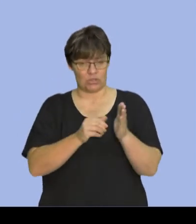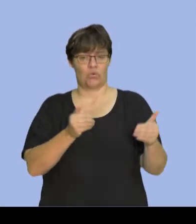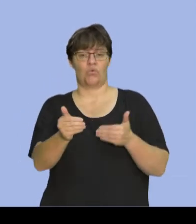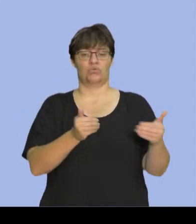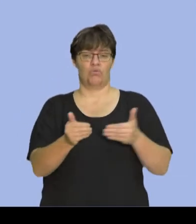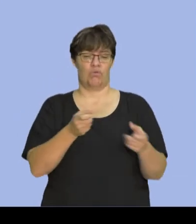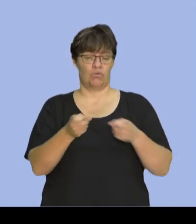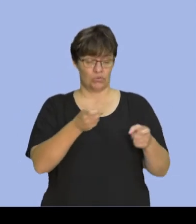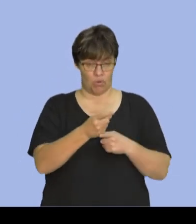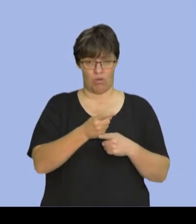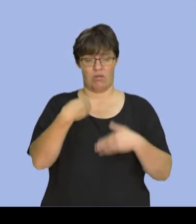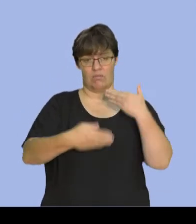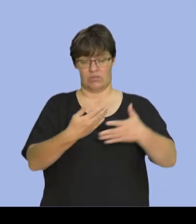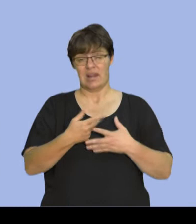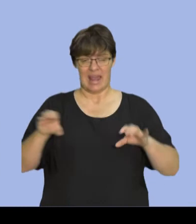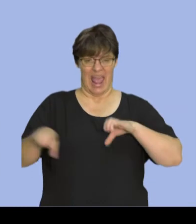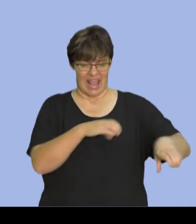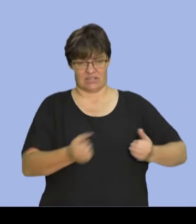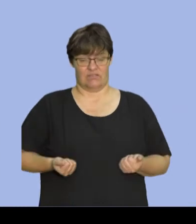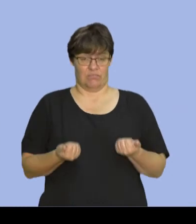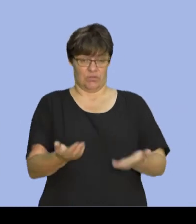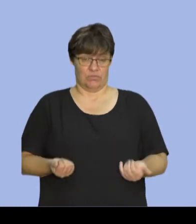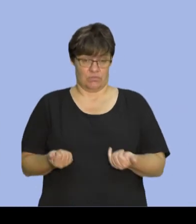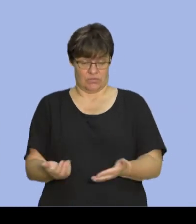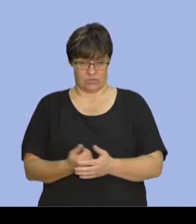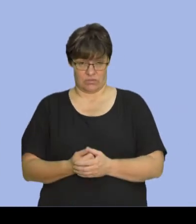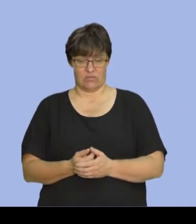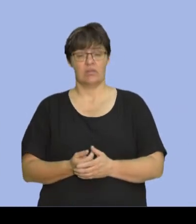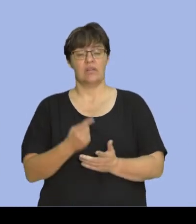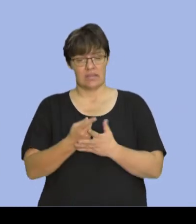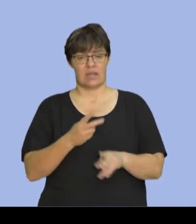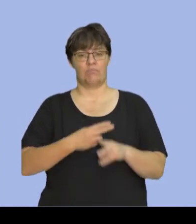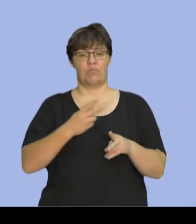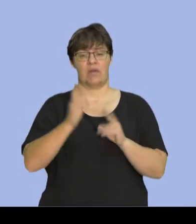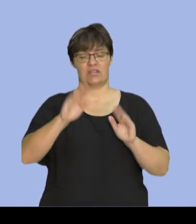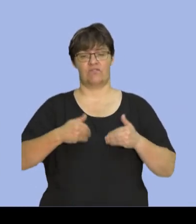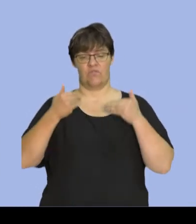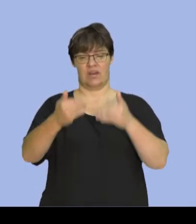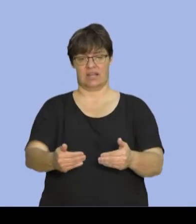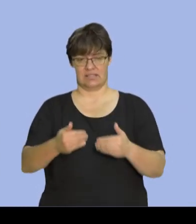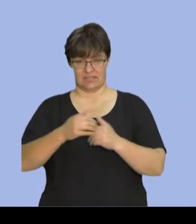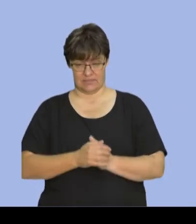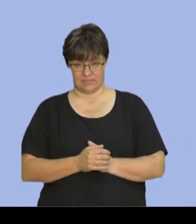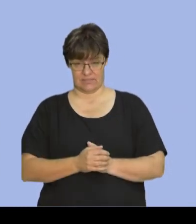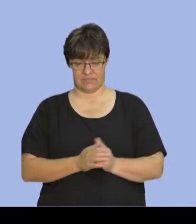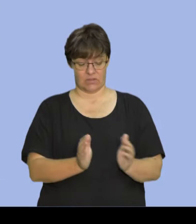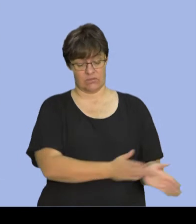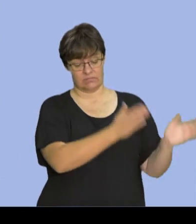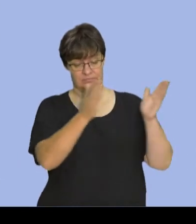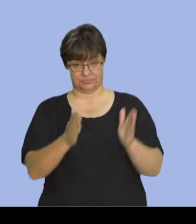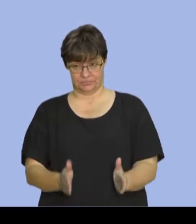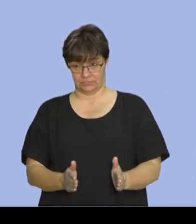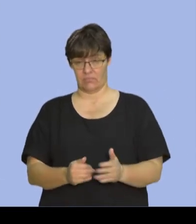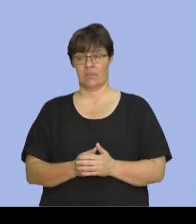proteins are actively produced. And this is all in preparation for the next phase. So this is a cell